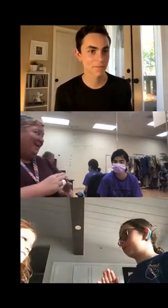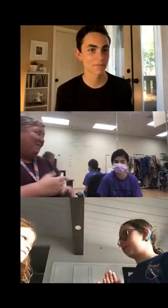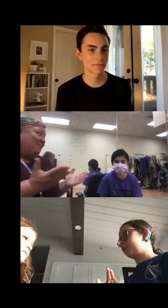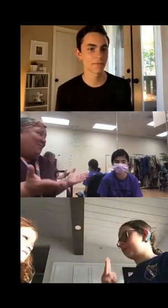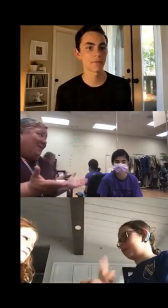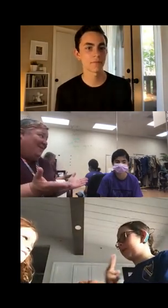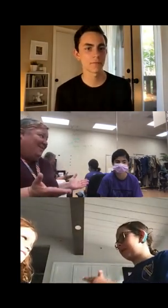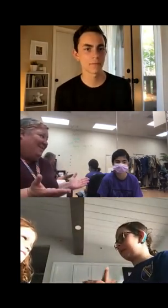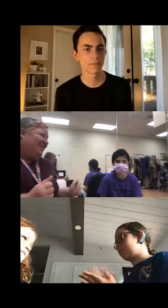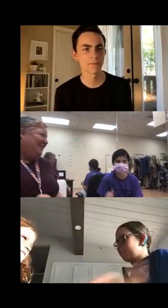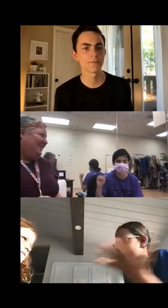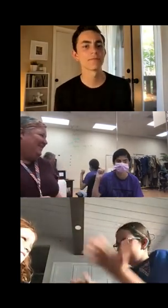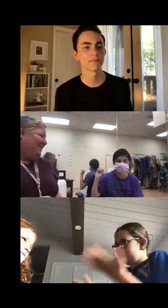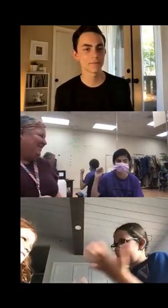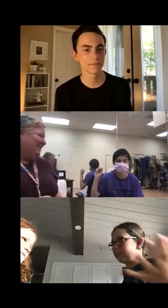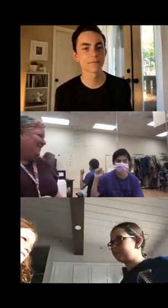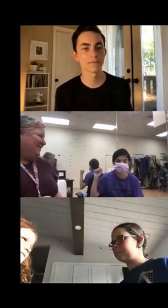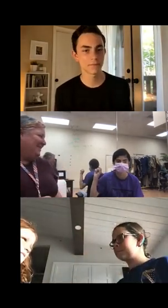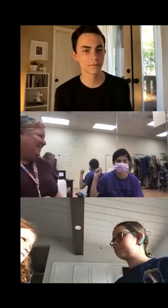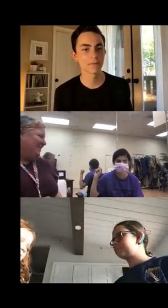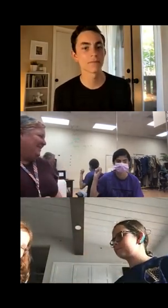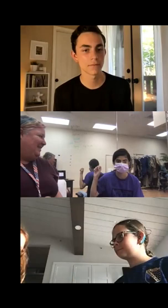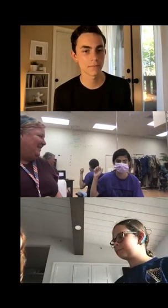your name, what?